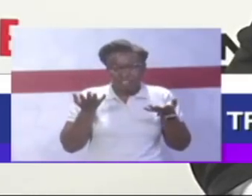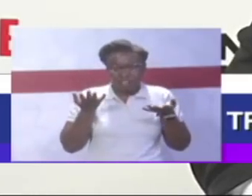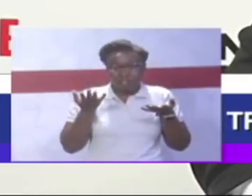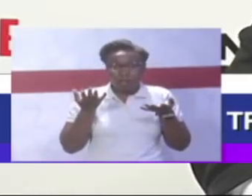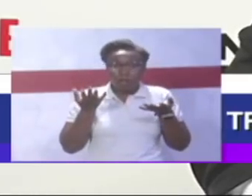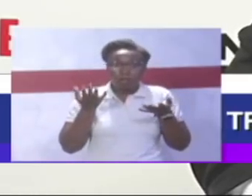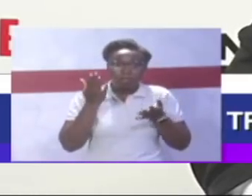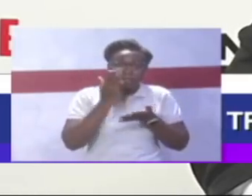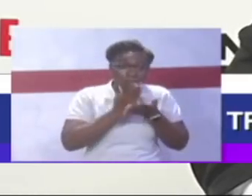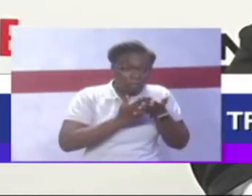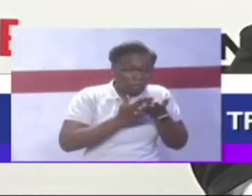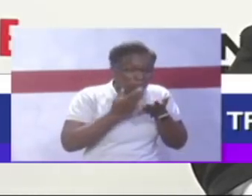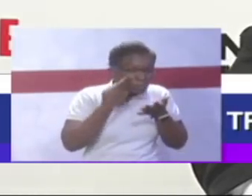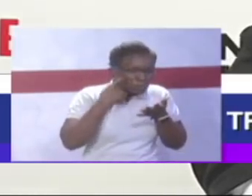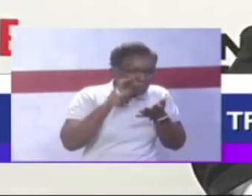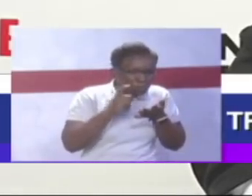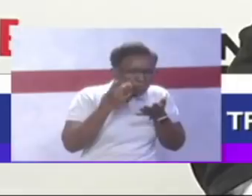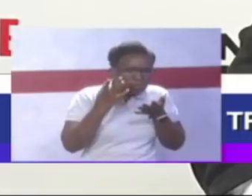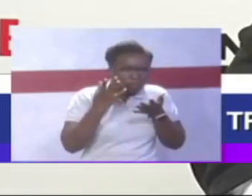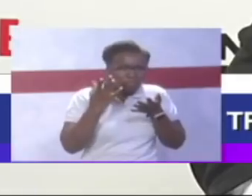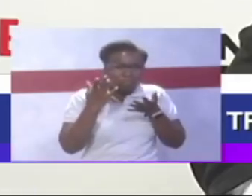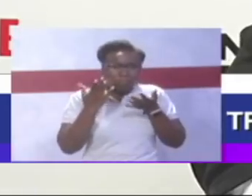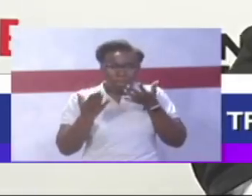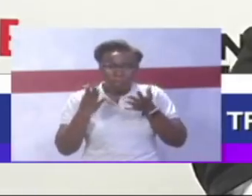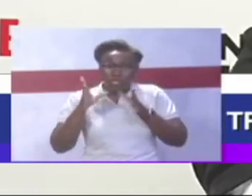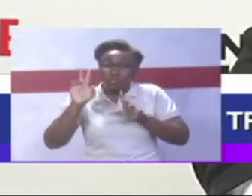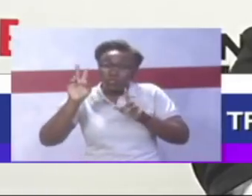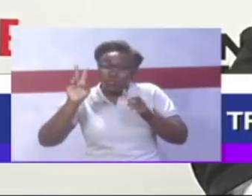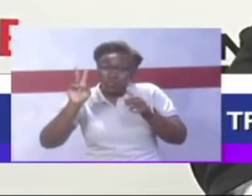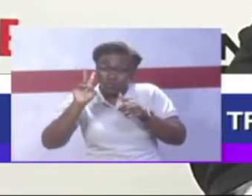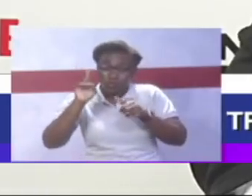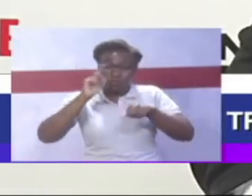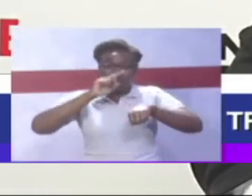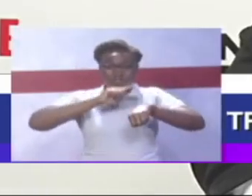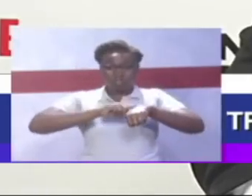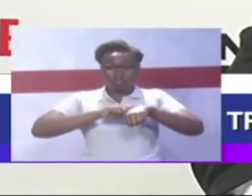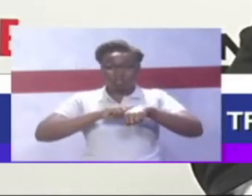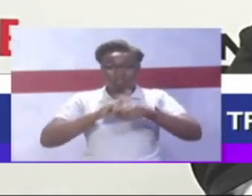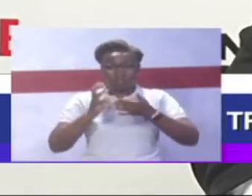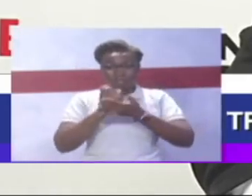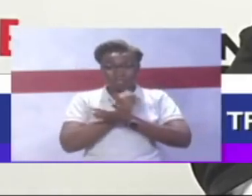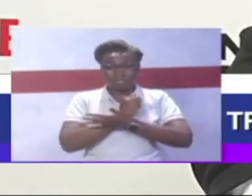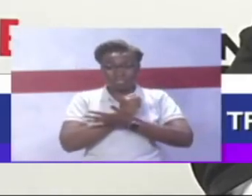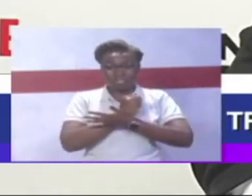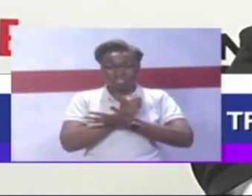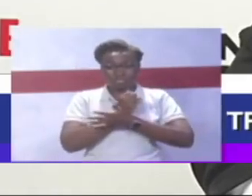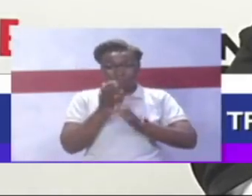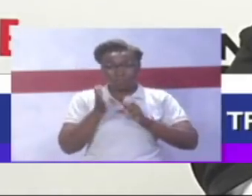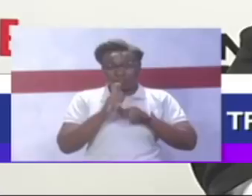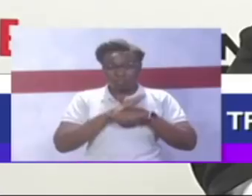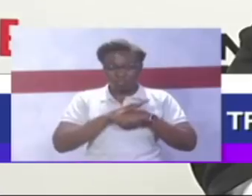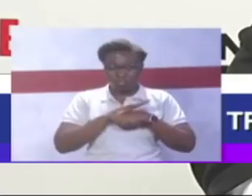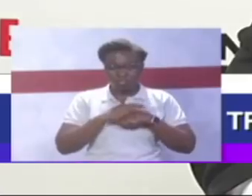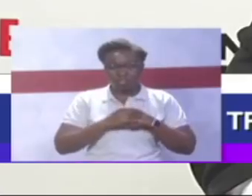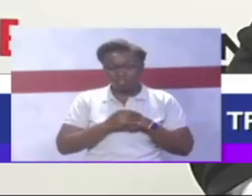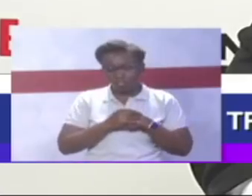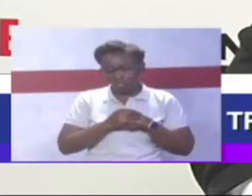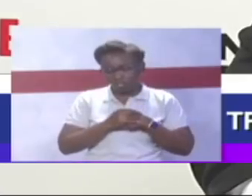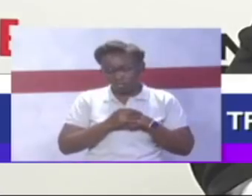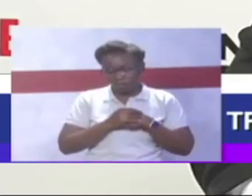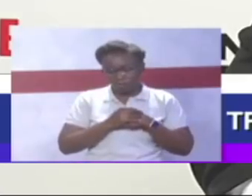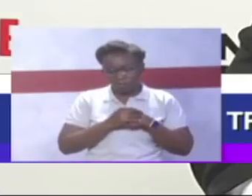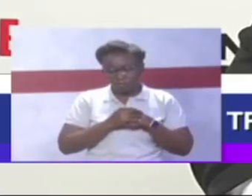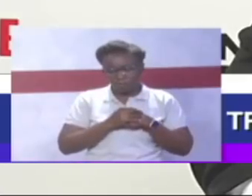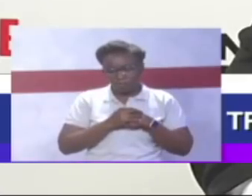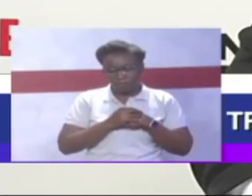twice. So in terms of the way Delta testing works, generally speaking, that person indicated that they would have